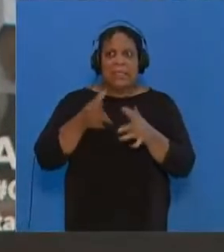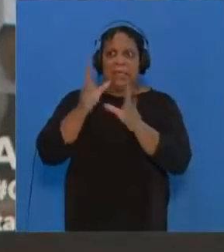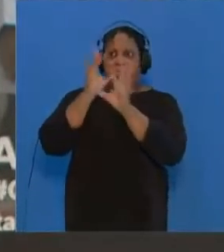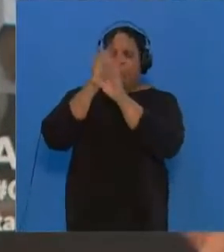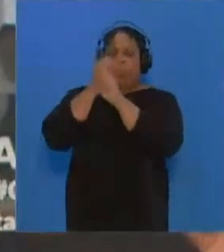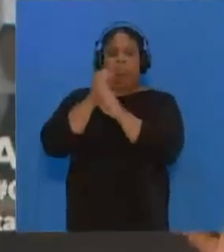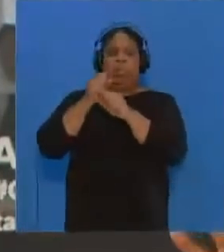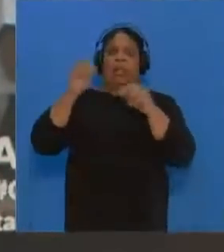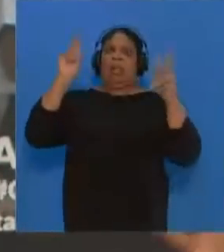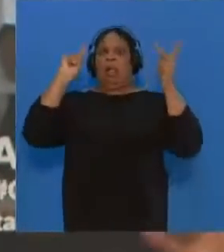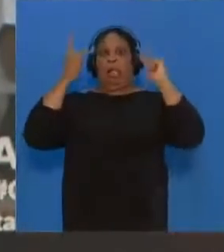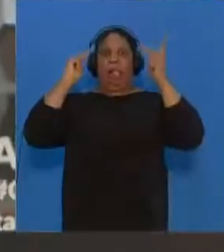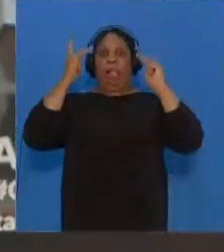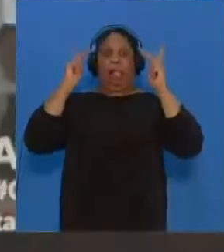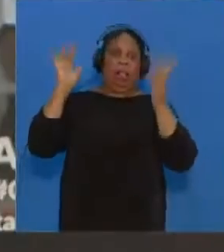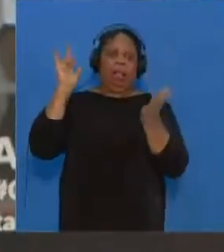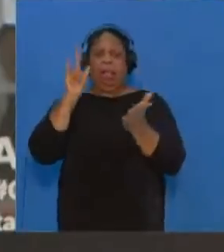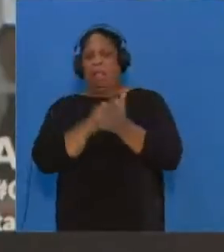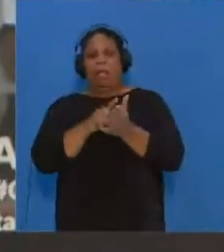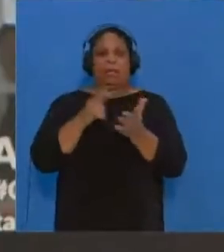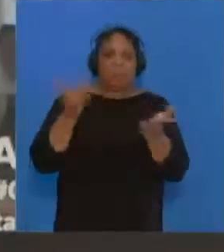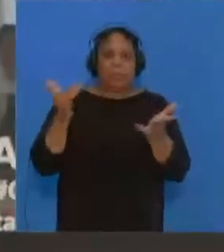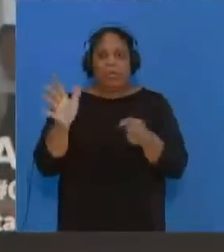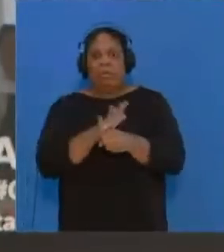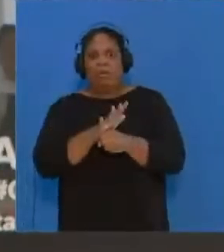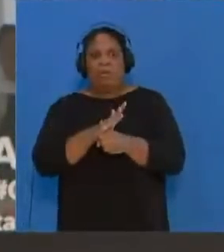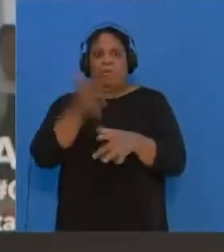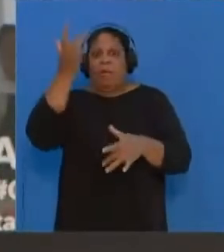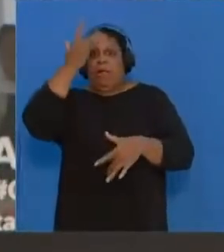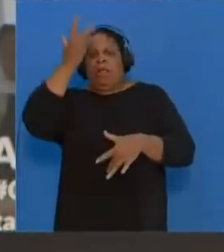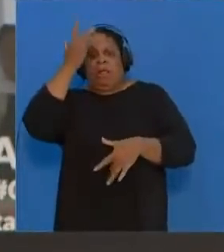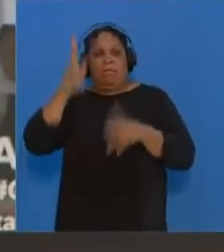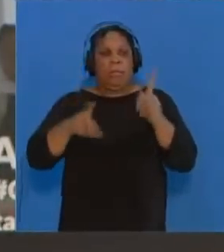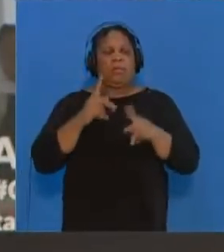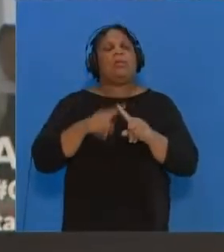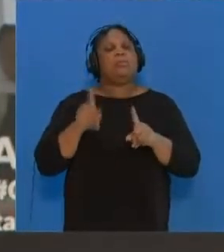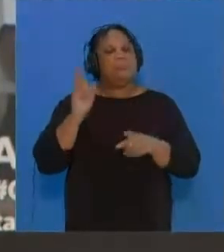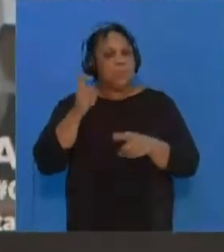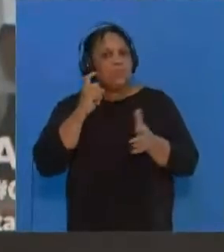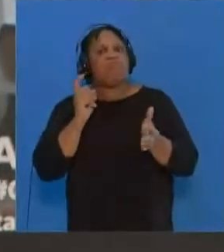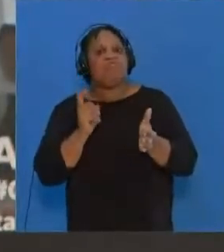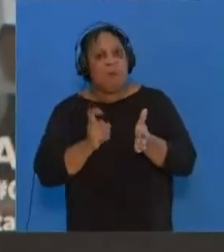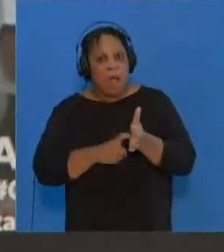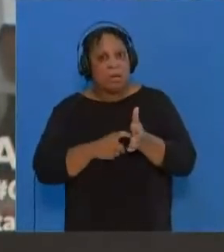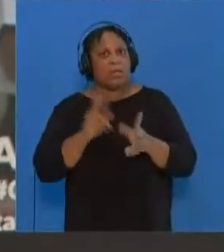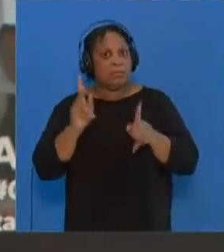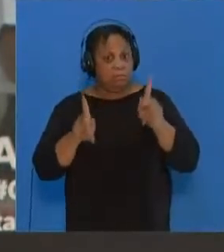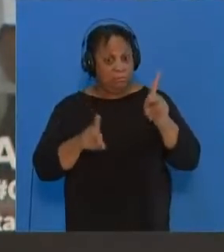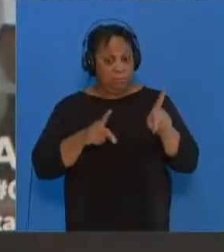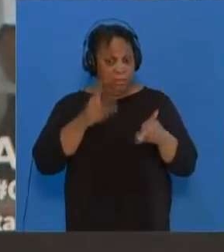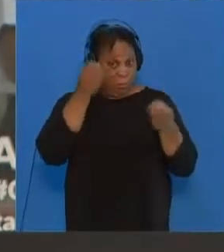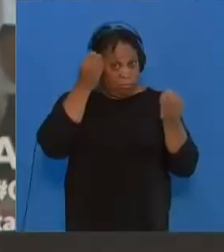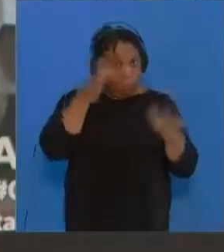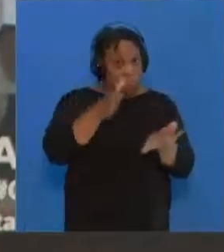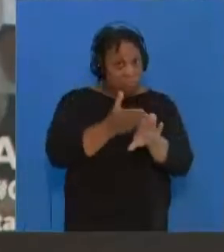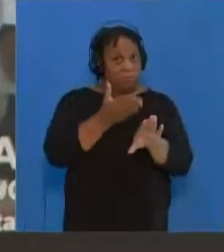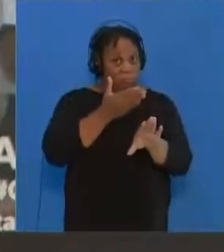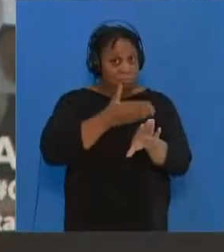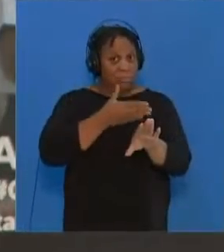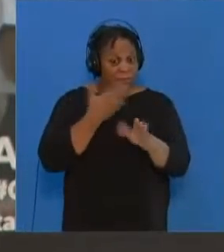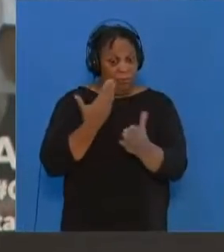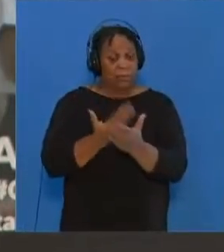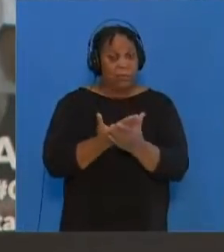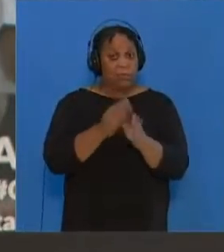hysteria of, oh my gosh, if the plane comes, it's going to be full of persons. But we have to recognize that people know before they book a trip to